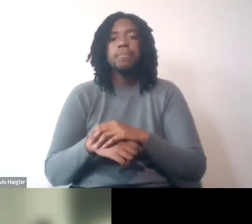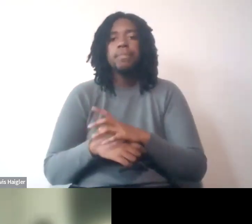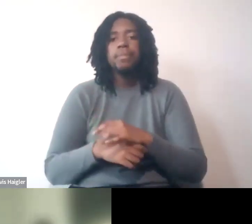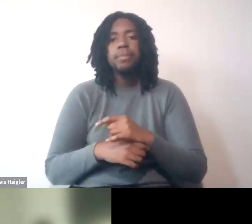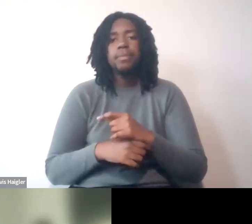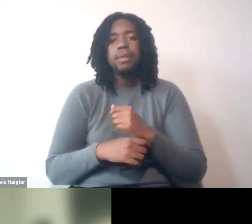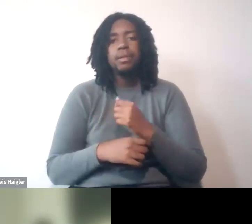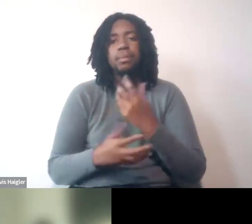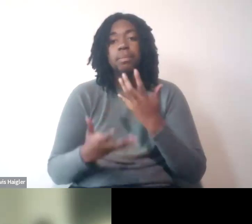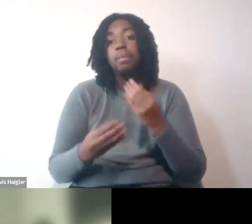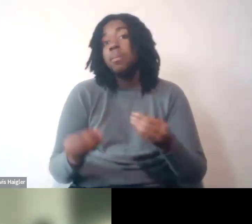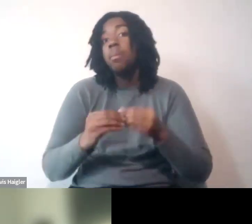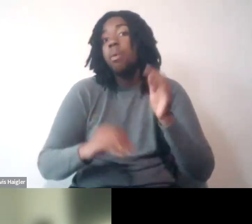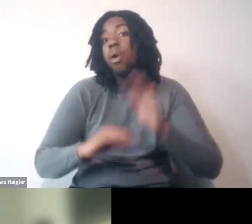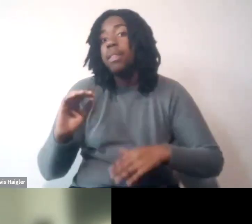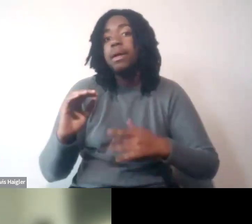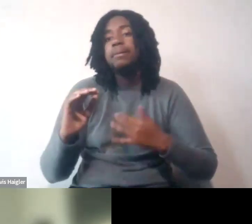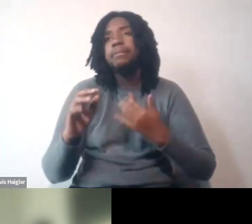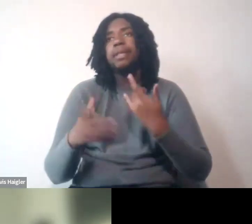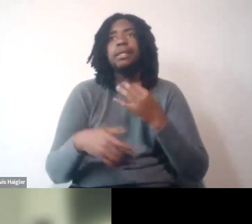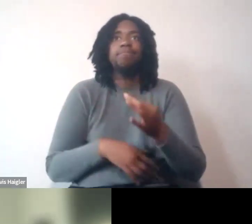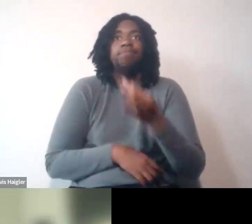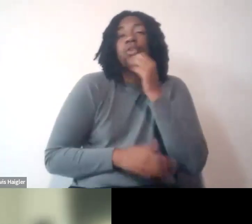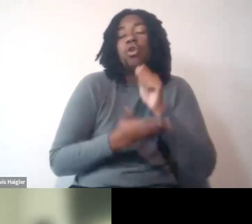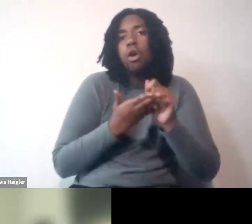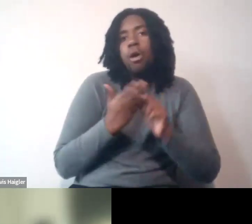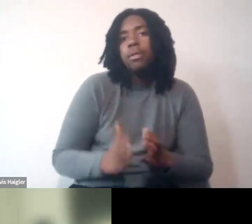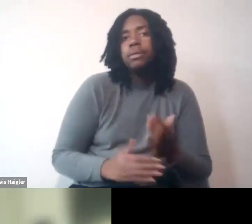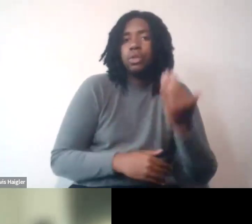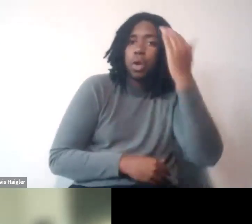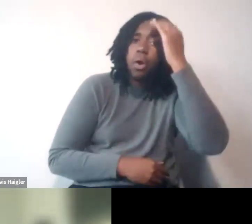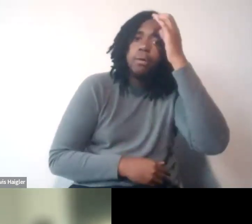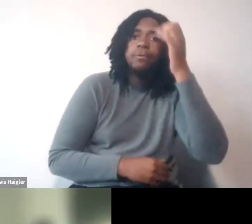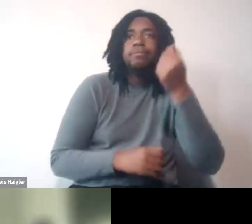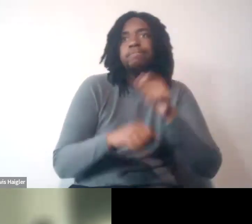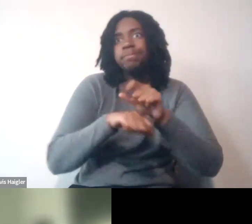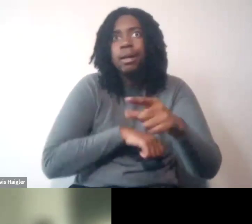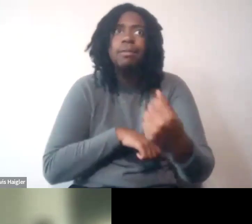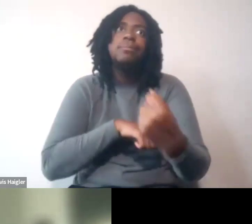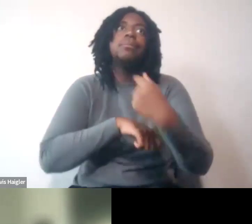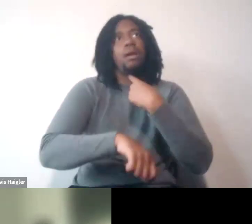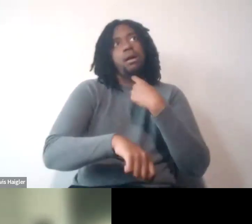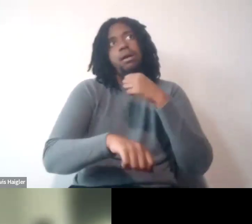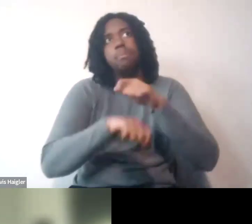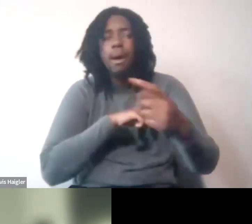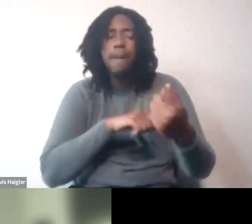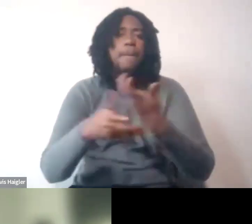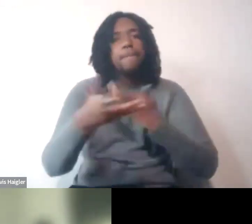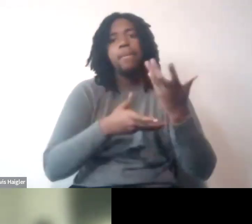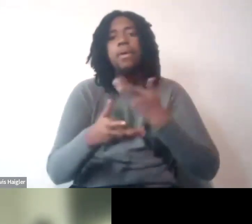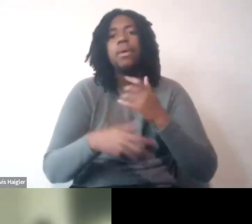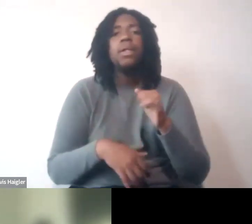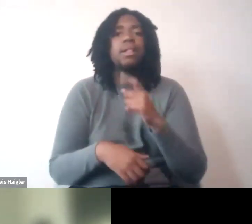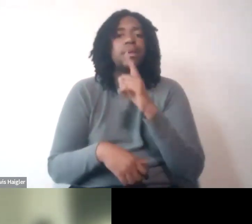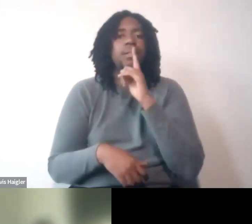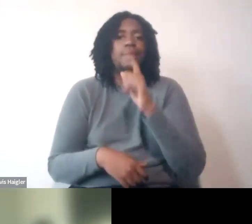seasoned author may already know what to do. You send it in, and then you receive some notes and all that. We really do a lot of